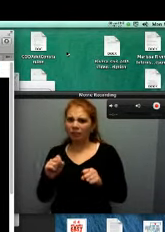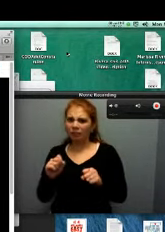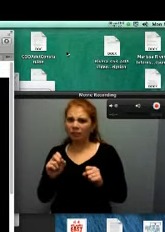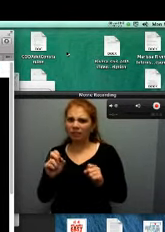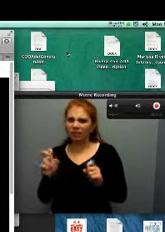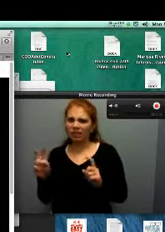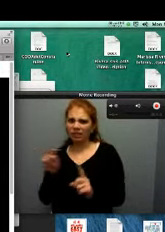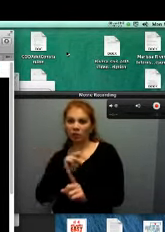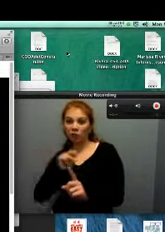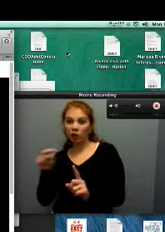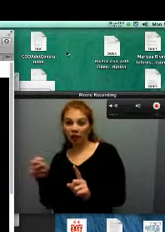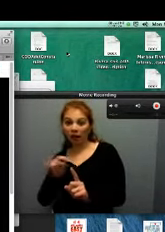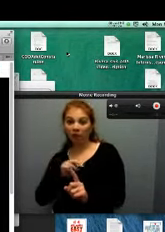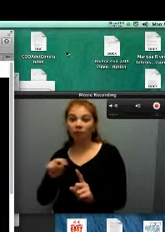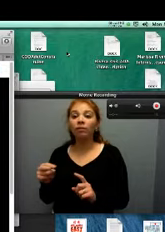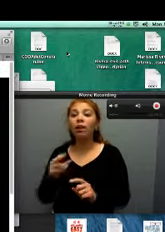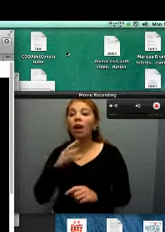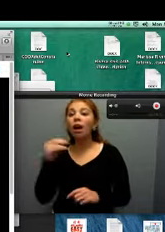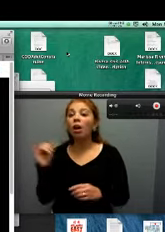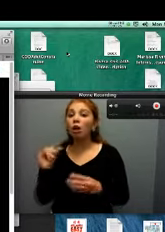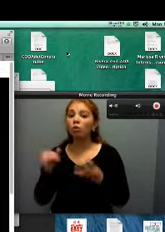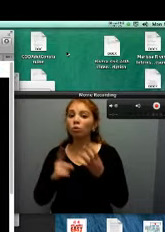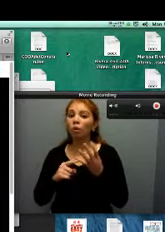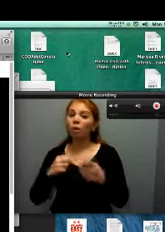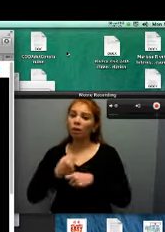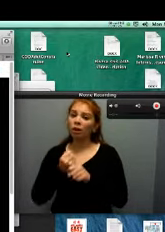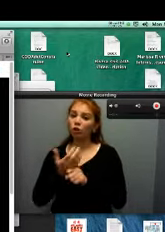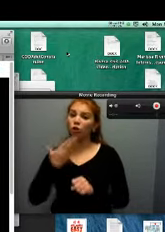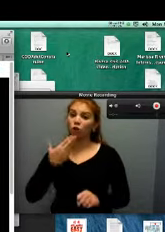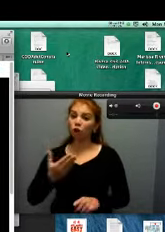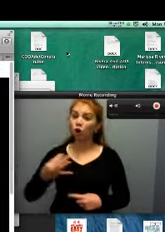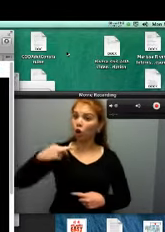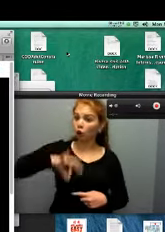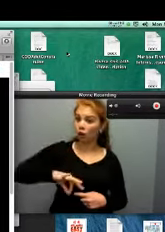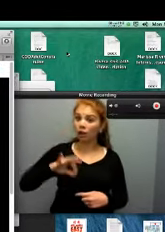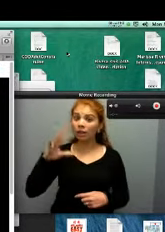and also make it a good experience for both you and the employee.